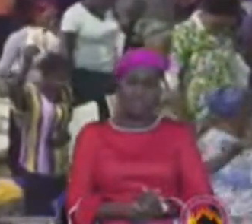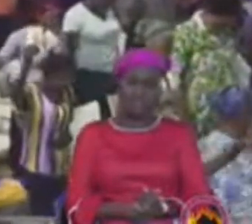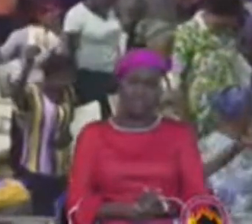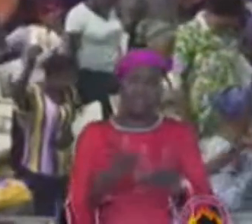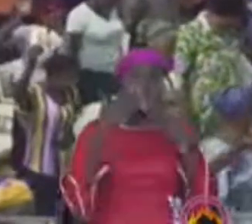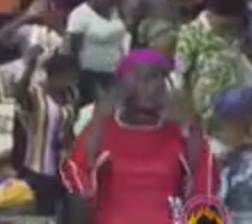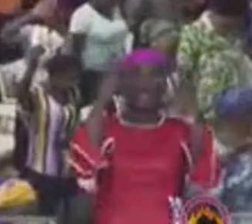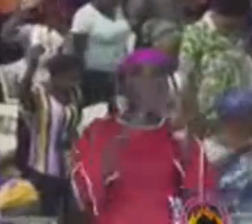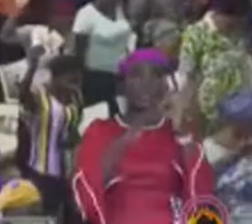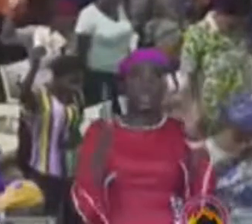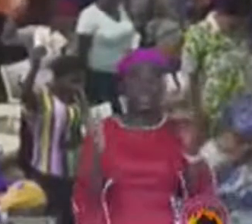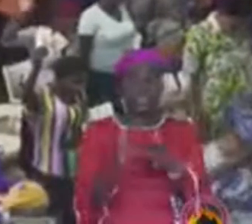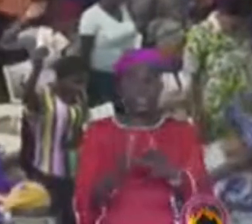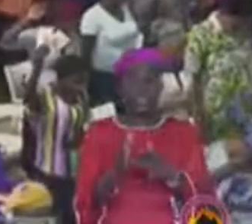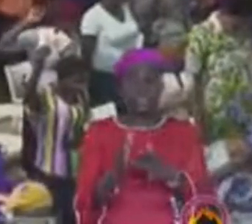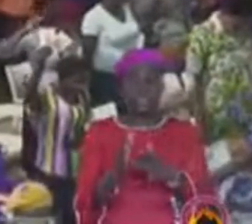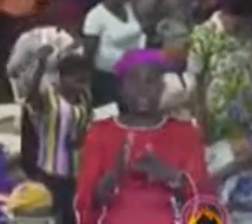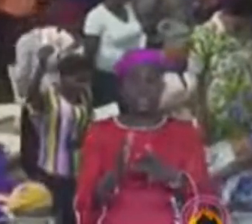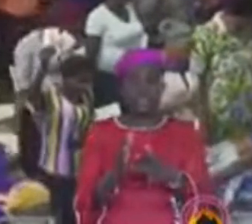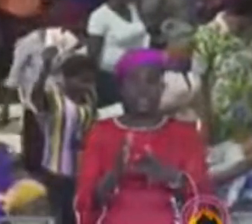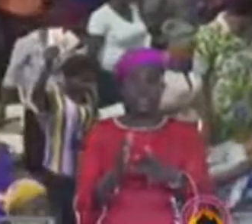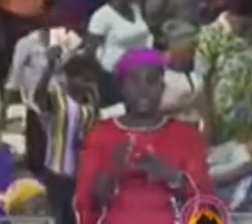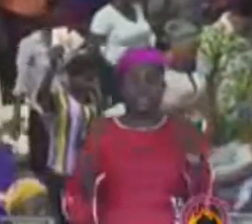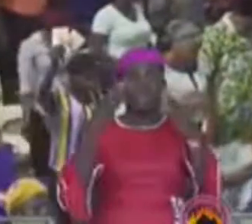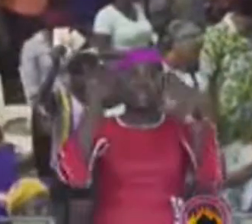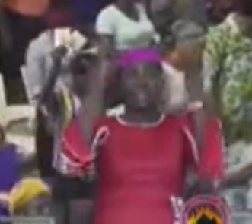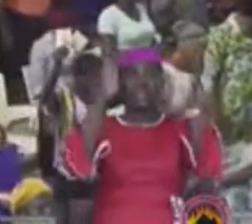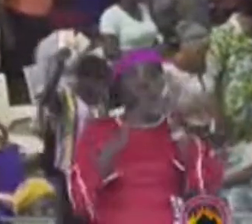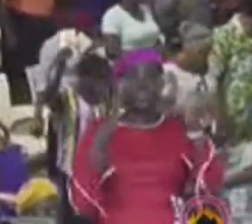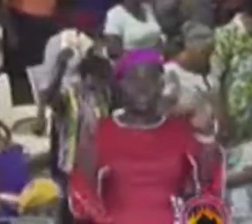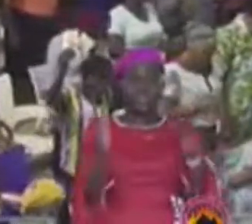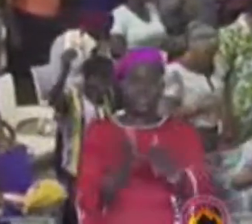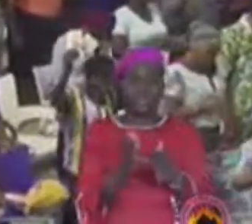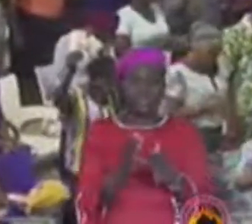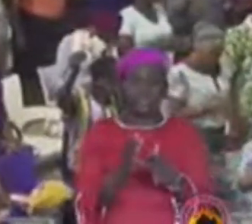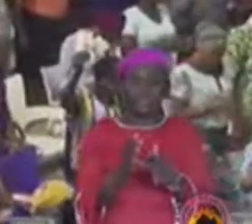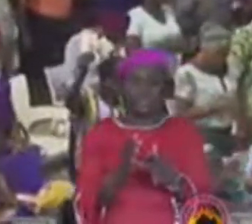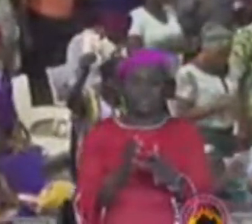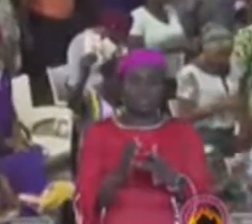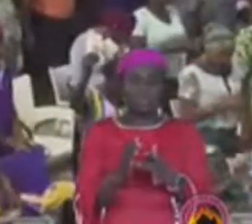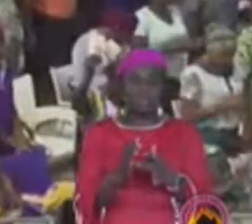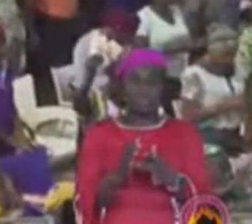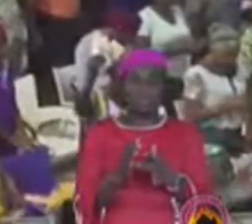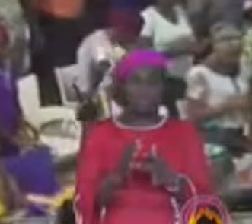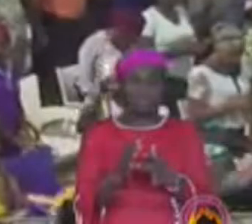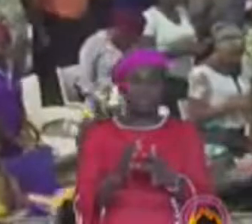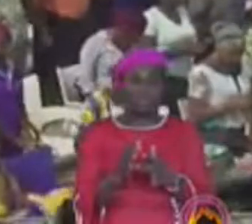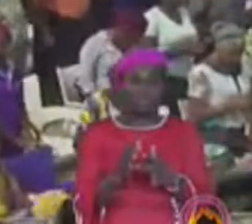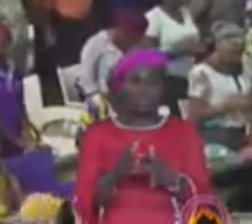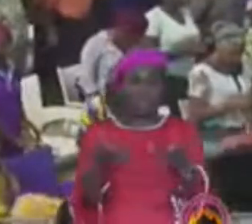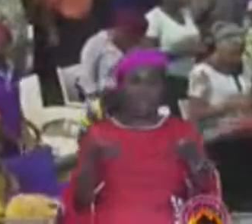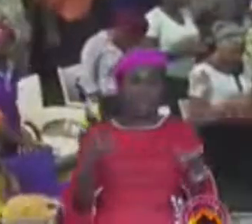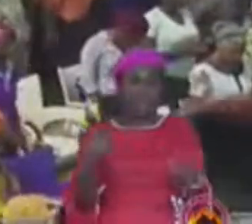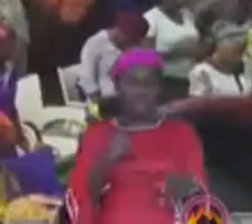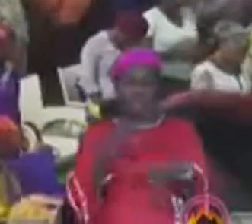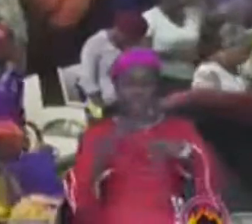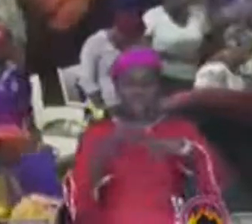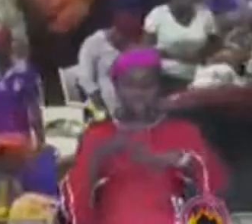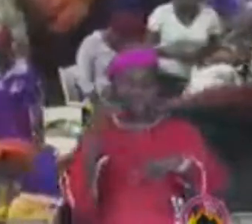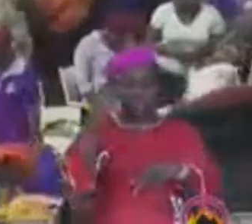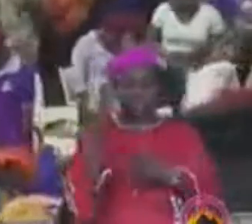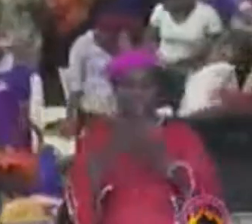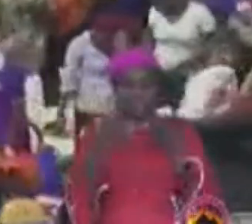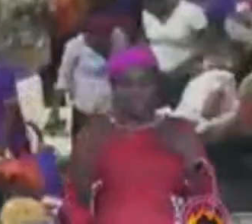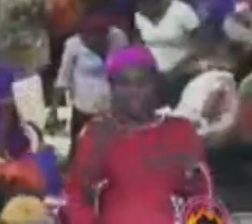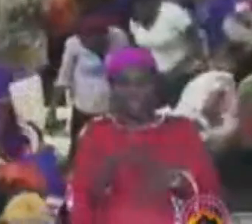Thank you, Jesus. Thank you, Jesus. Please sit down for a few minutes. Let's